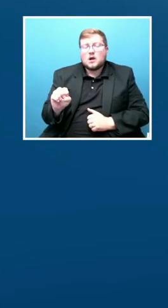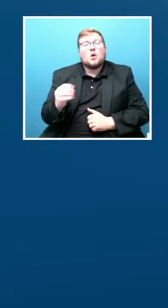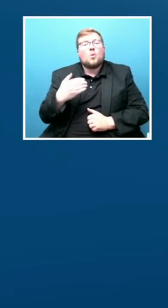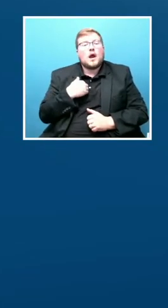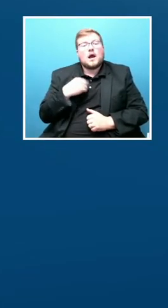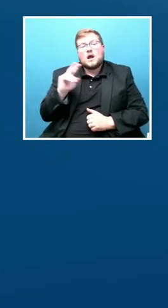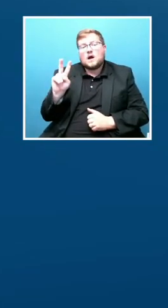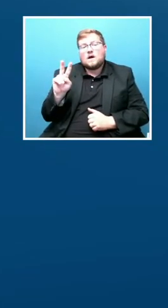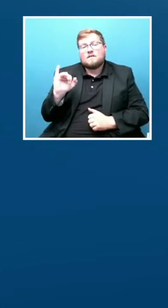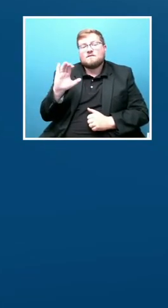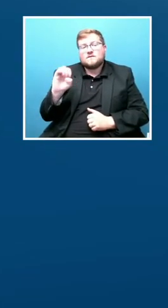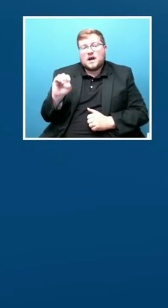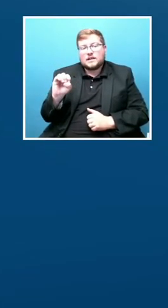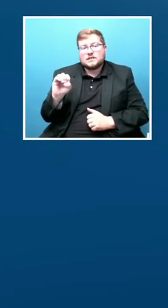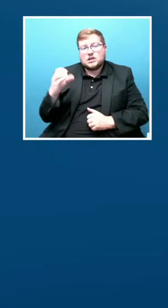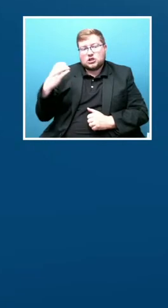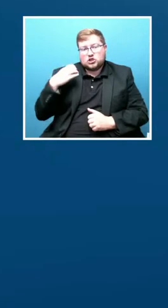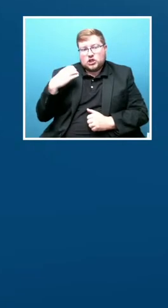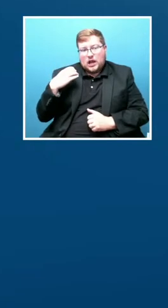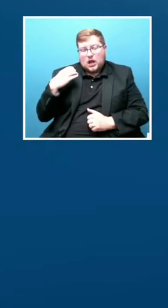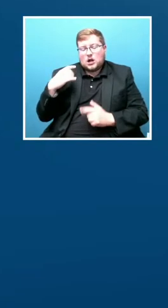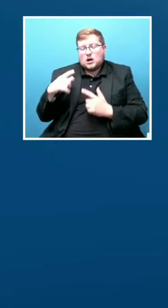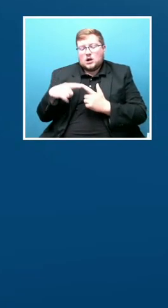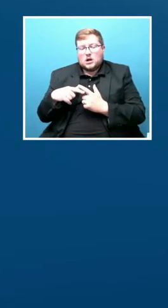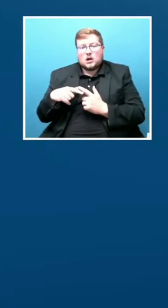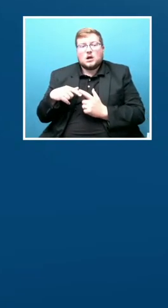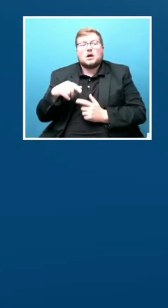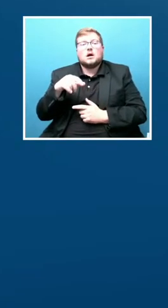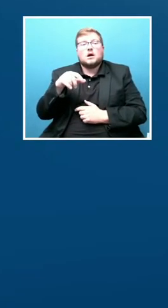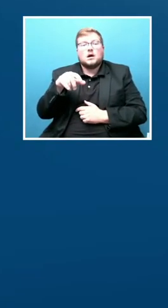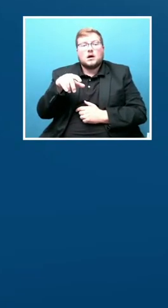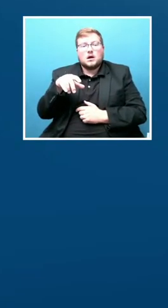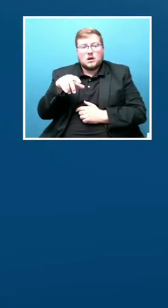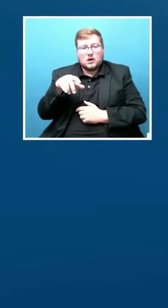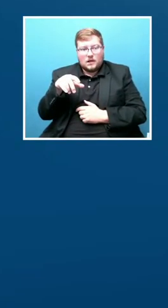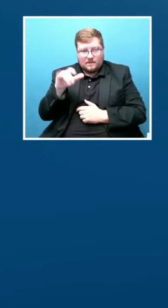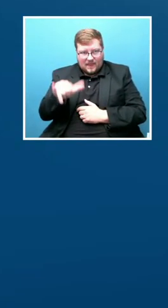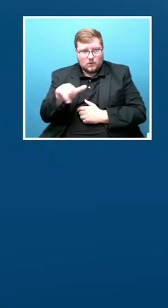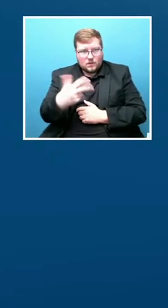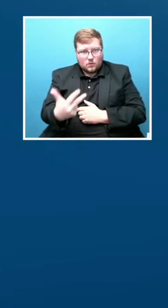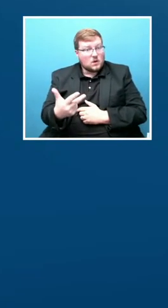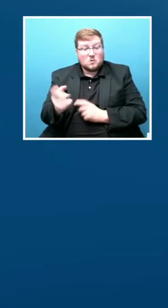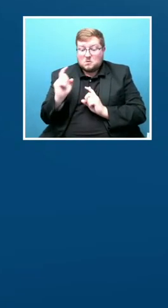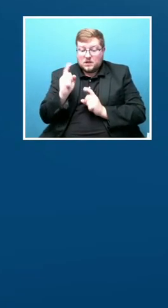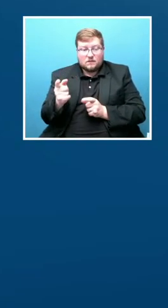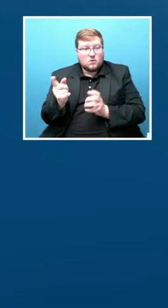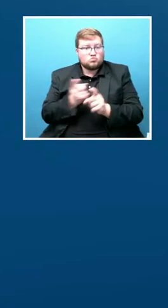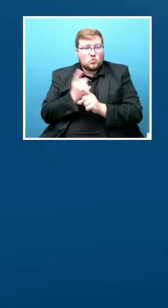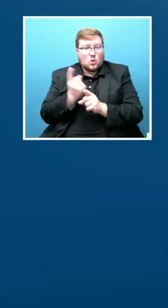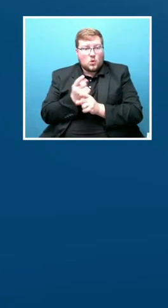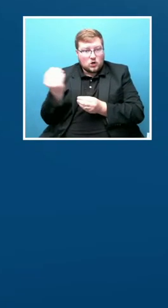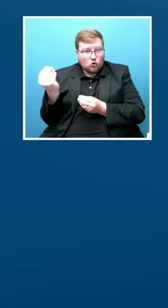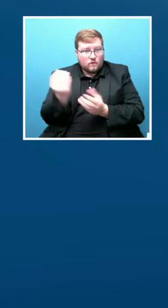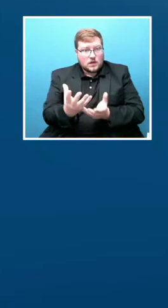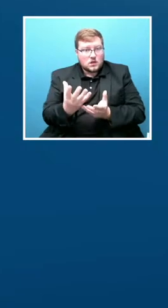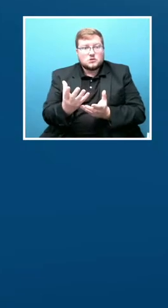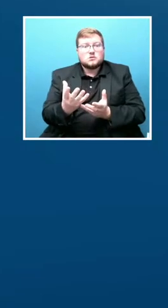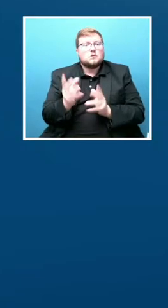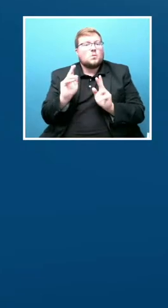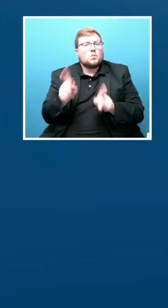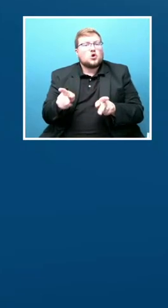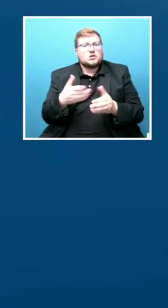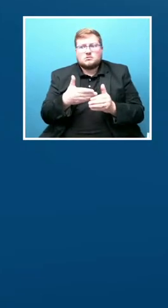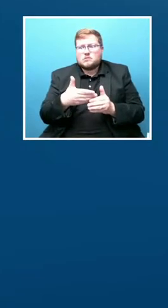position. There were three that were contested. And no, they were given proper notice. No one after the